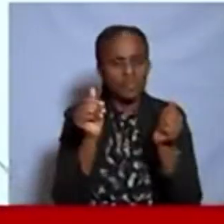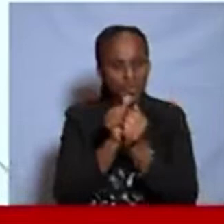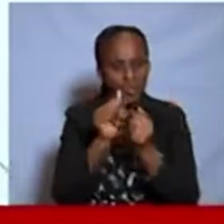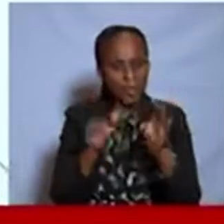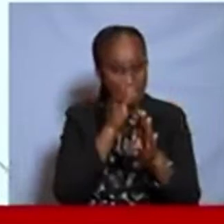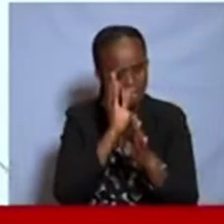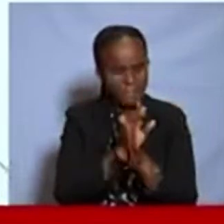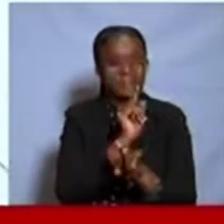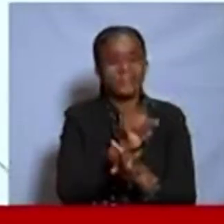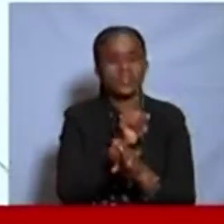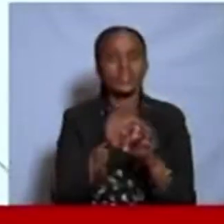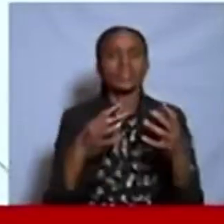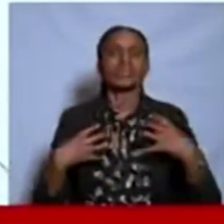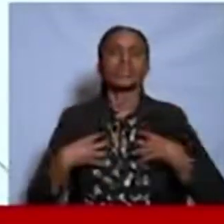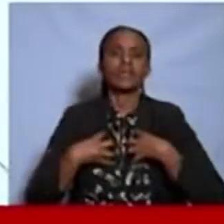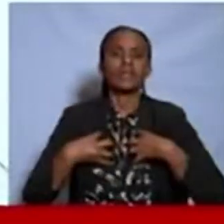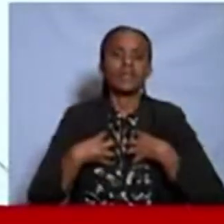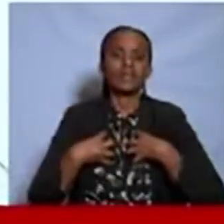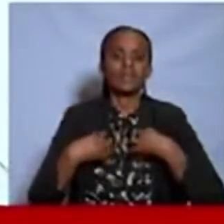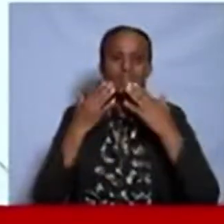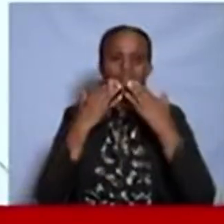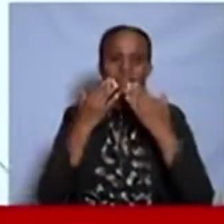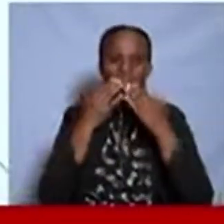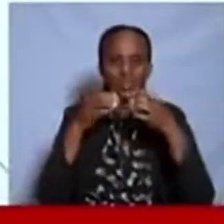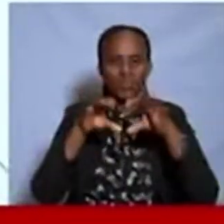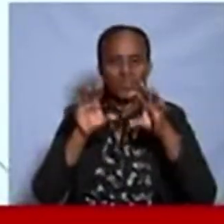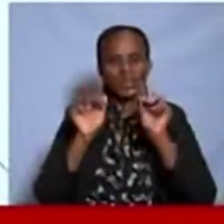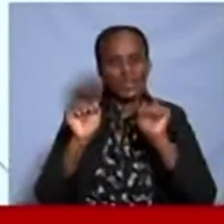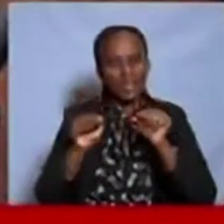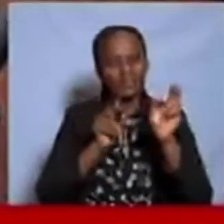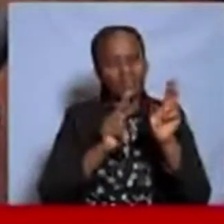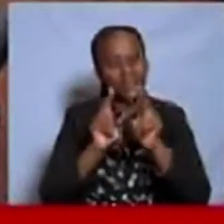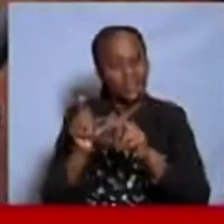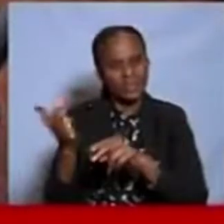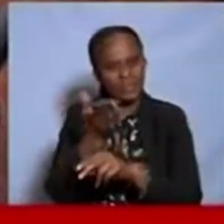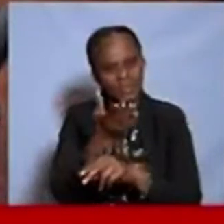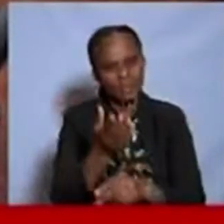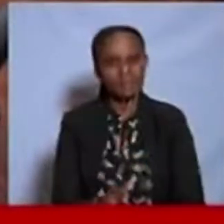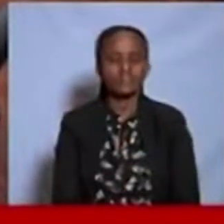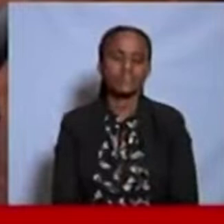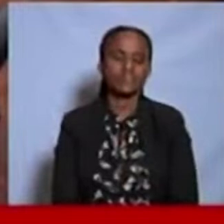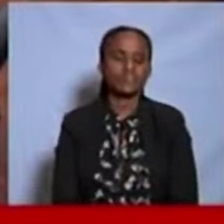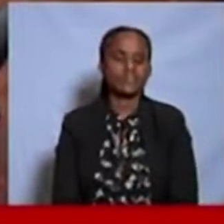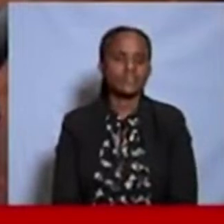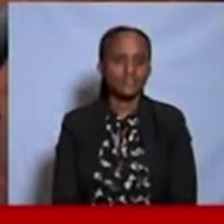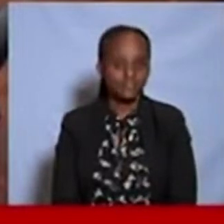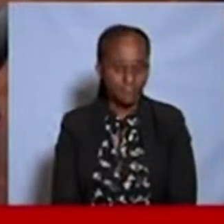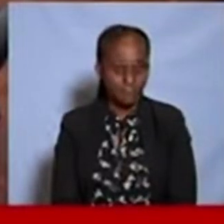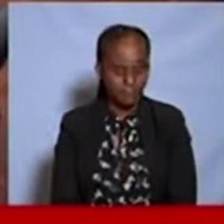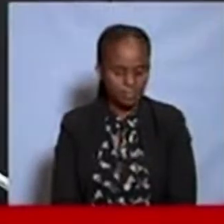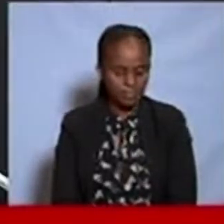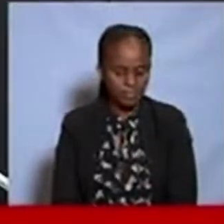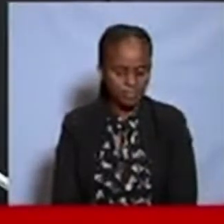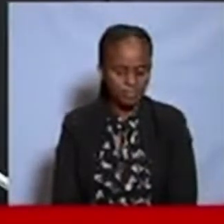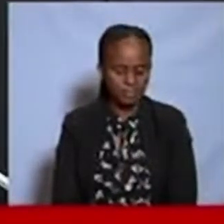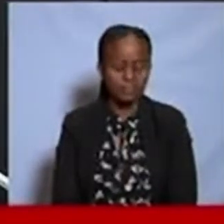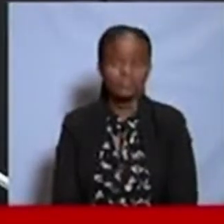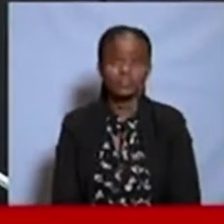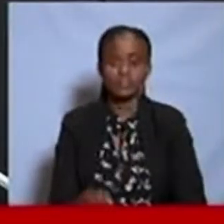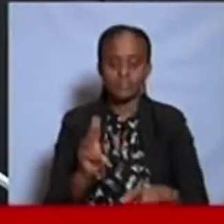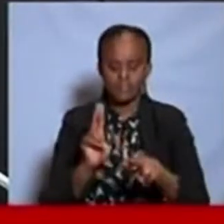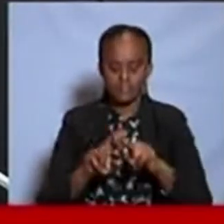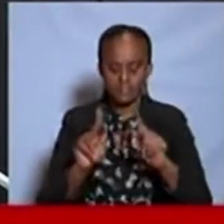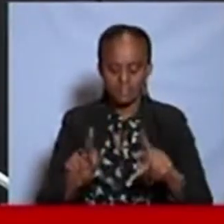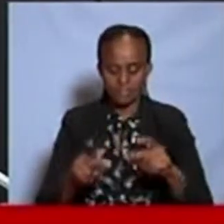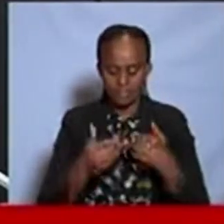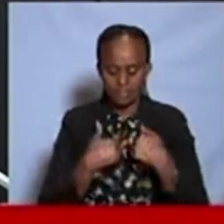to these animals? Thank you. May you go ahead and answer. Thank you, Chair. There was a